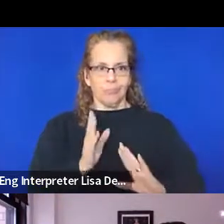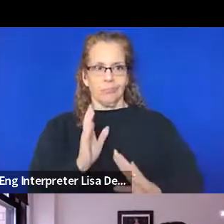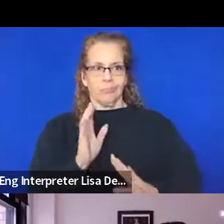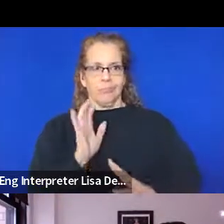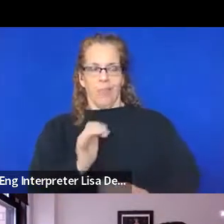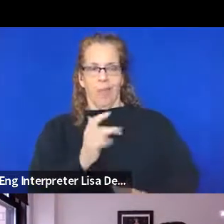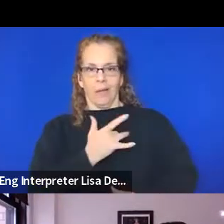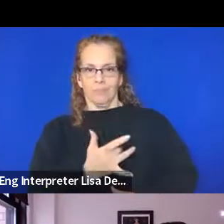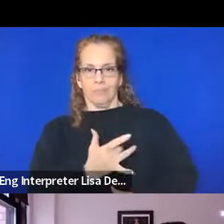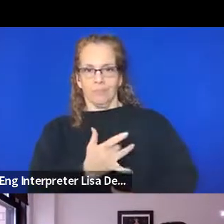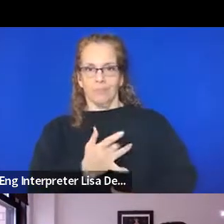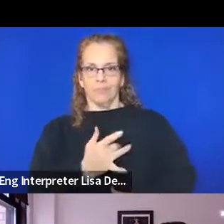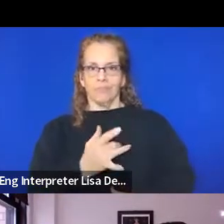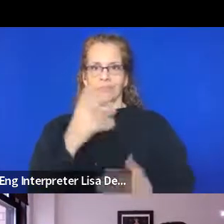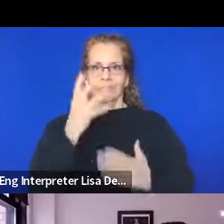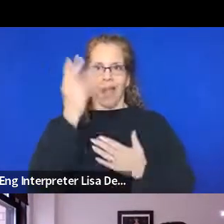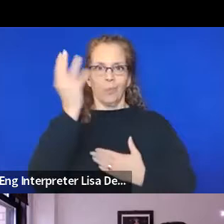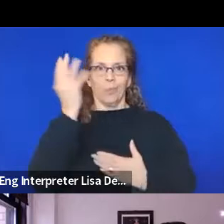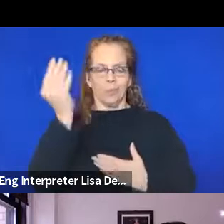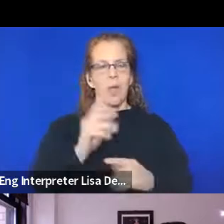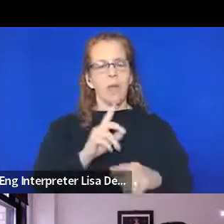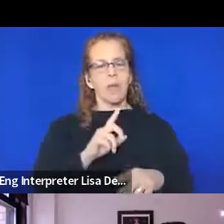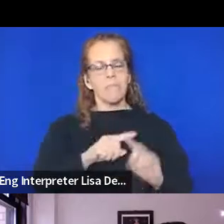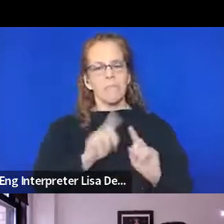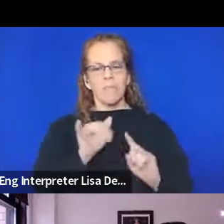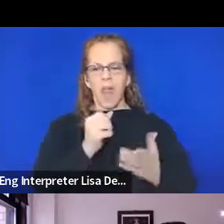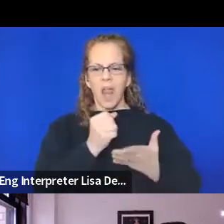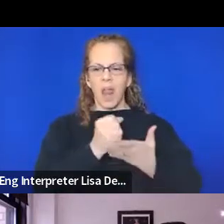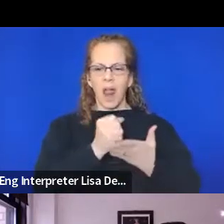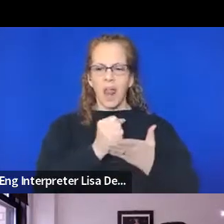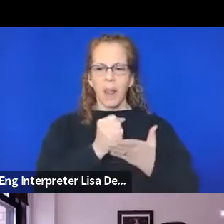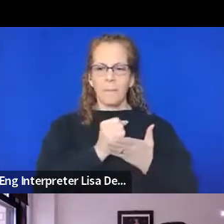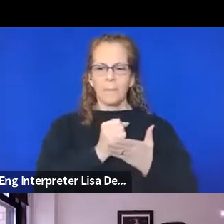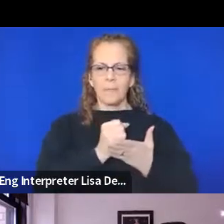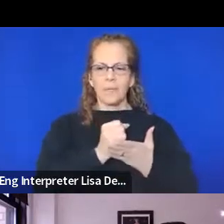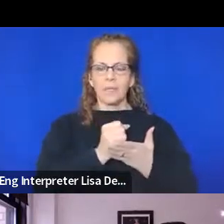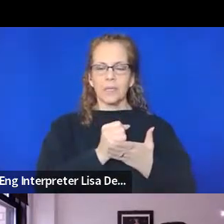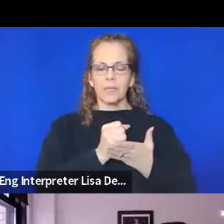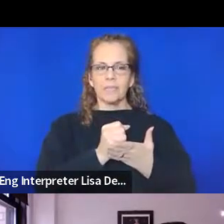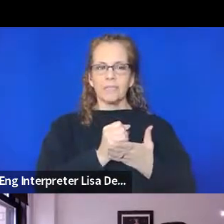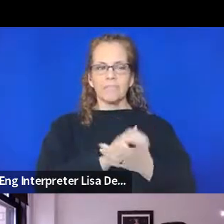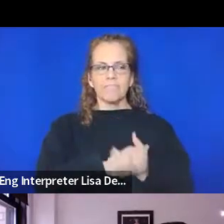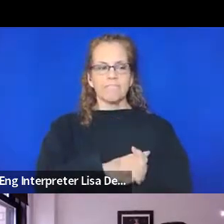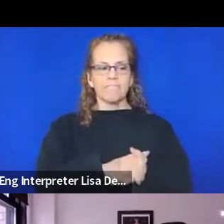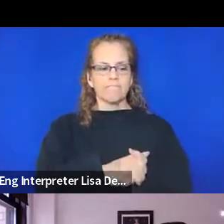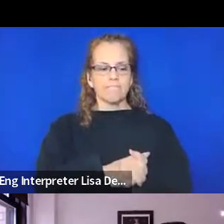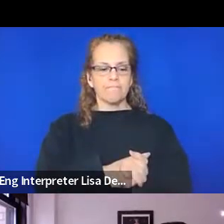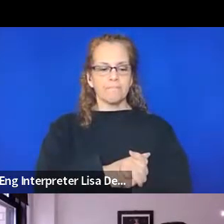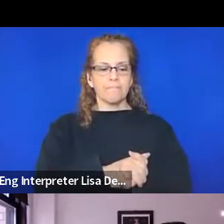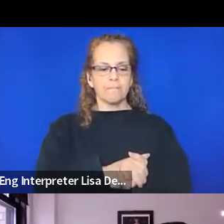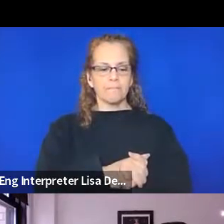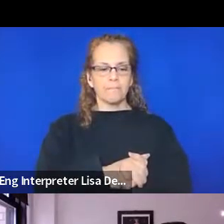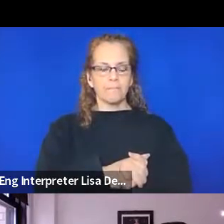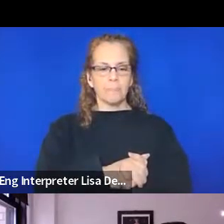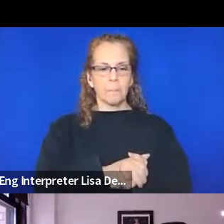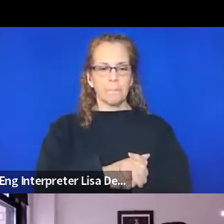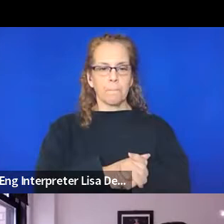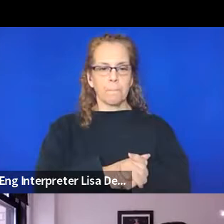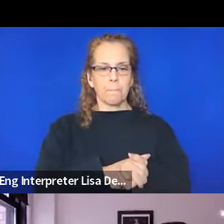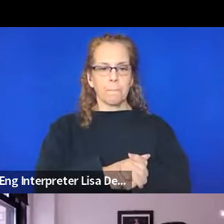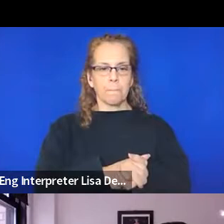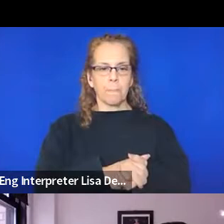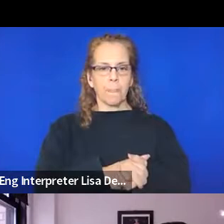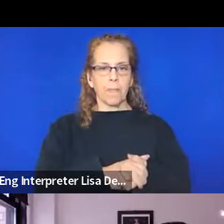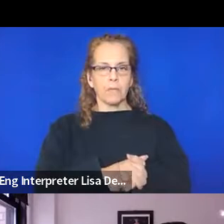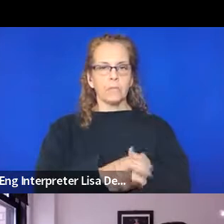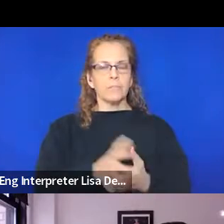it helped inform some conversations about we had always also been in a sort of, it's not enough, so everybody should get the same kind